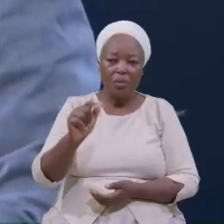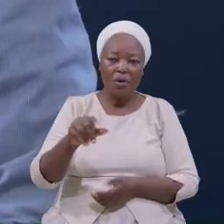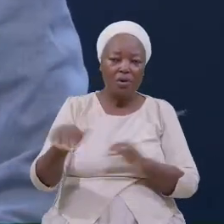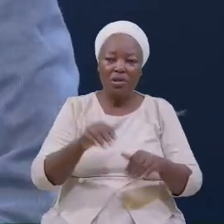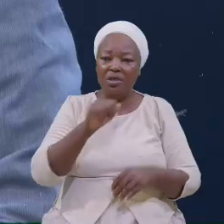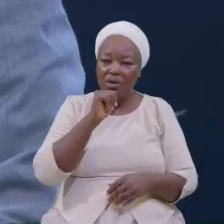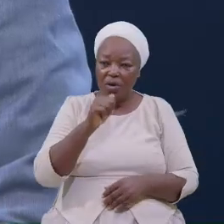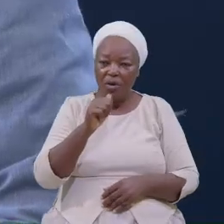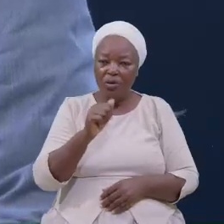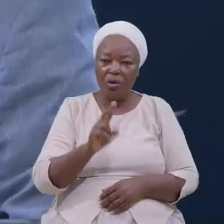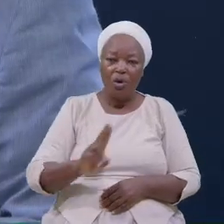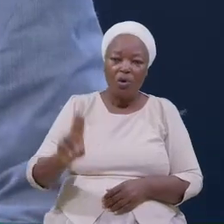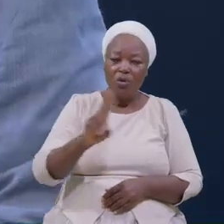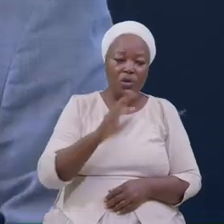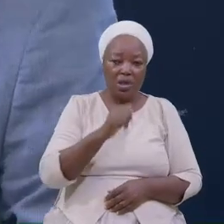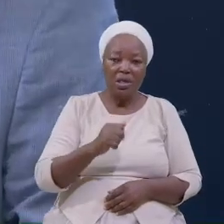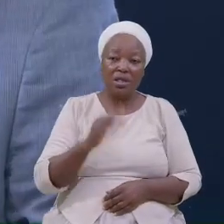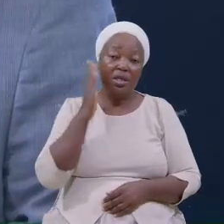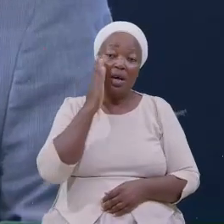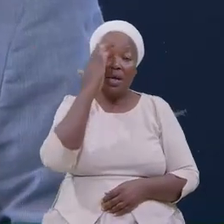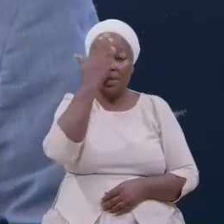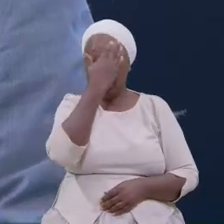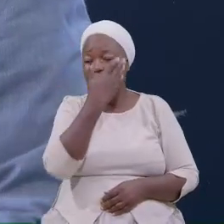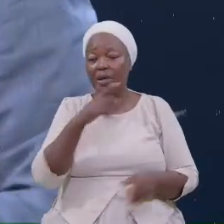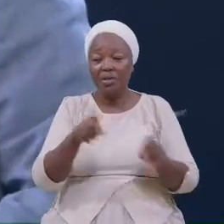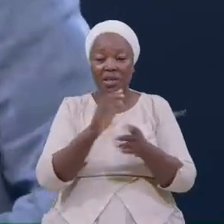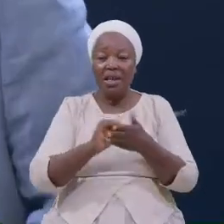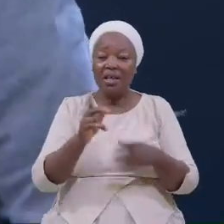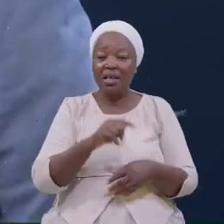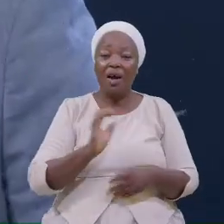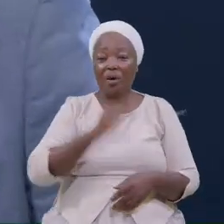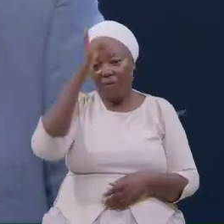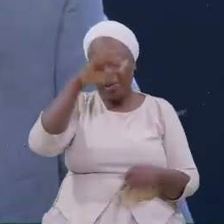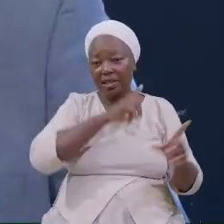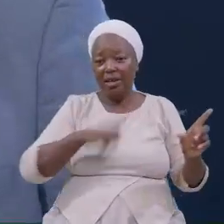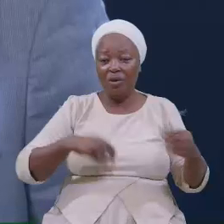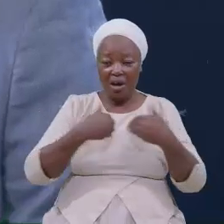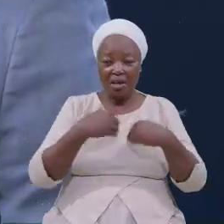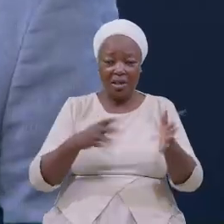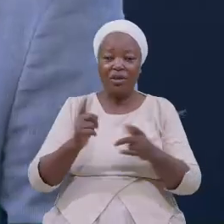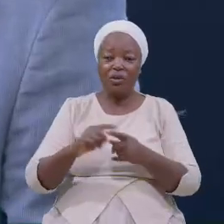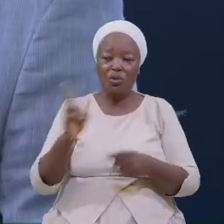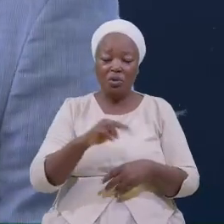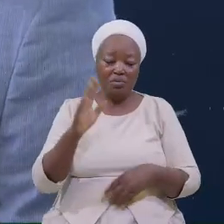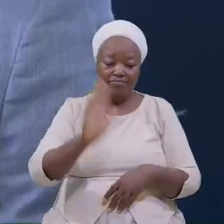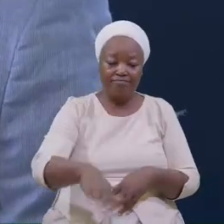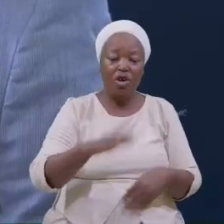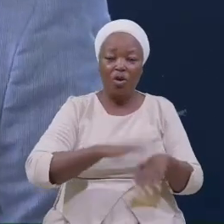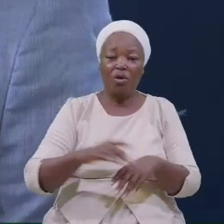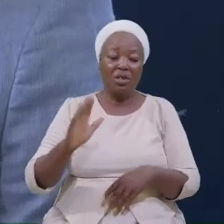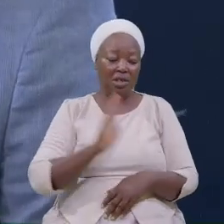Paul did not use his handkerchief like the one I have here to wave before him and lay on him.